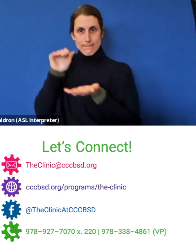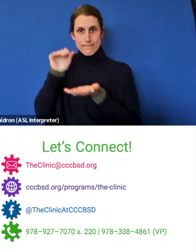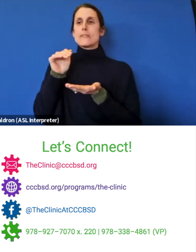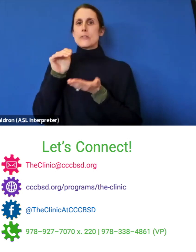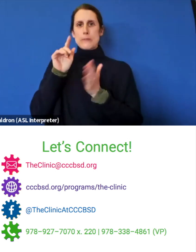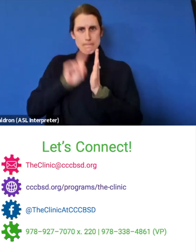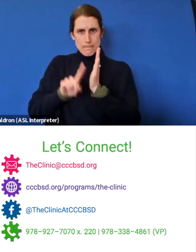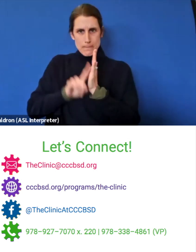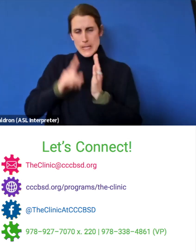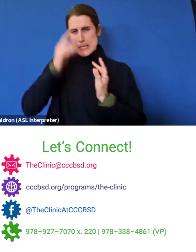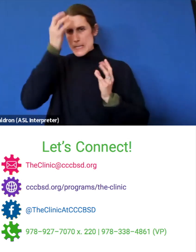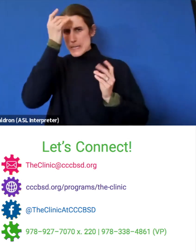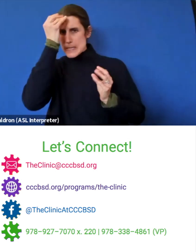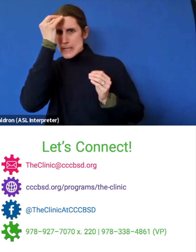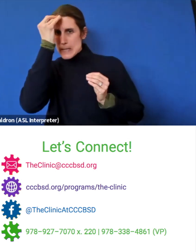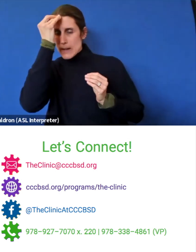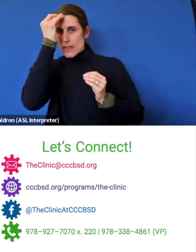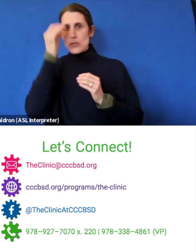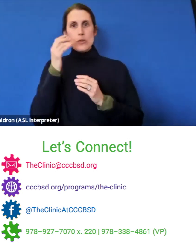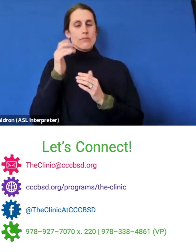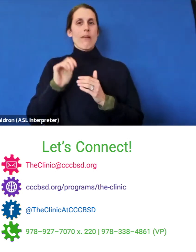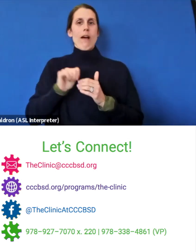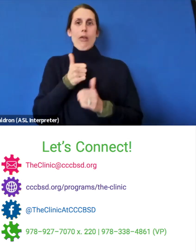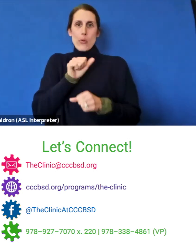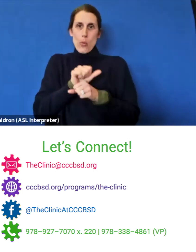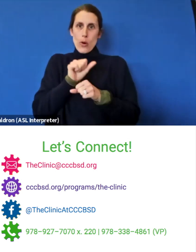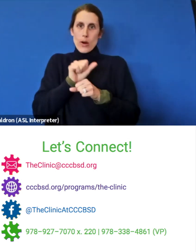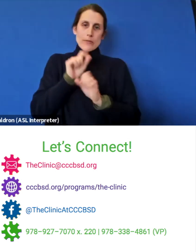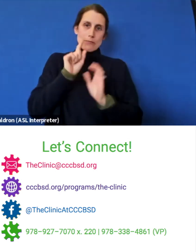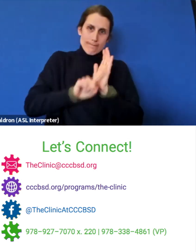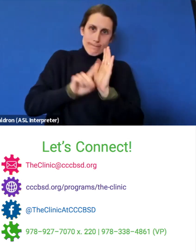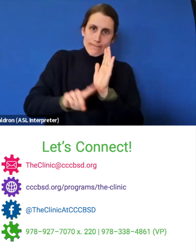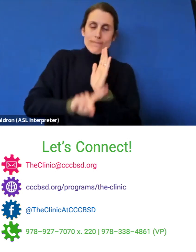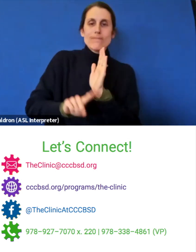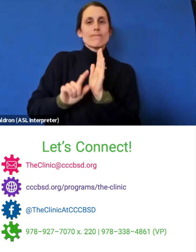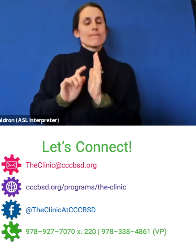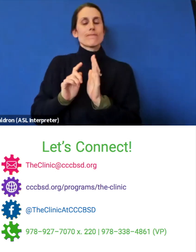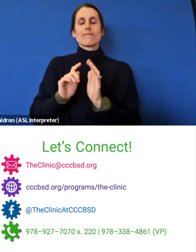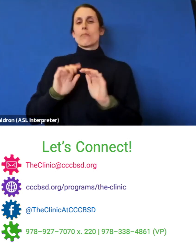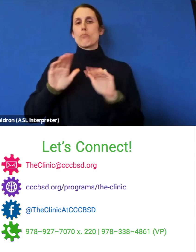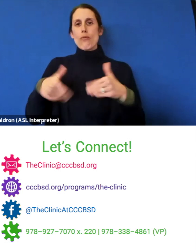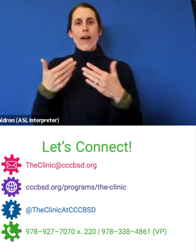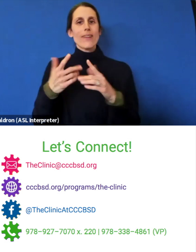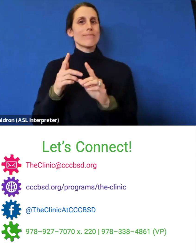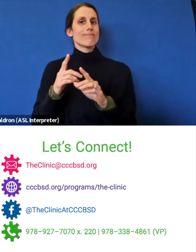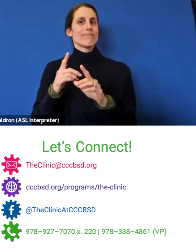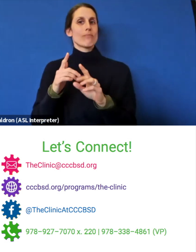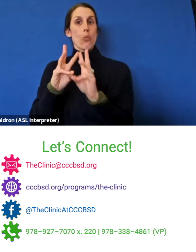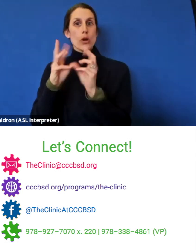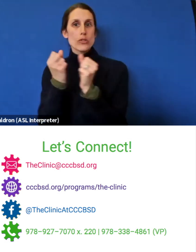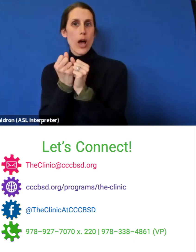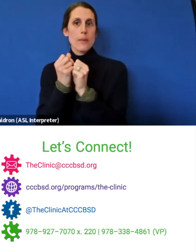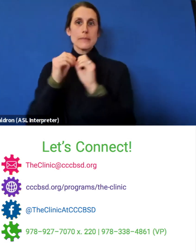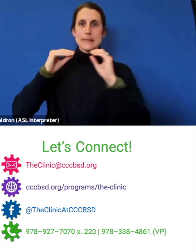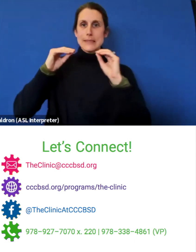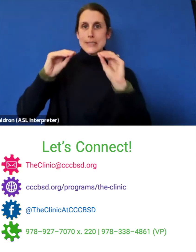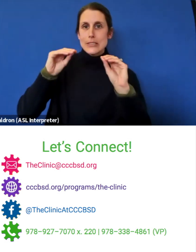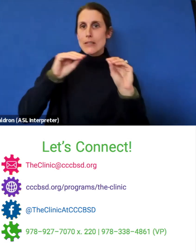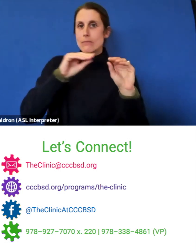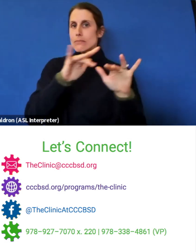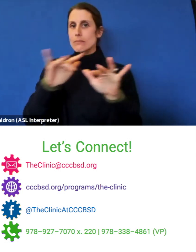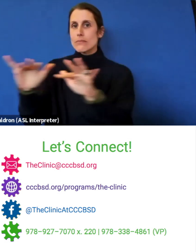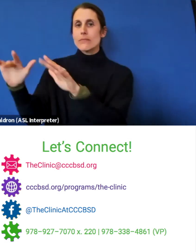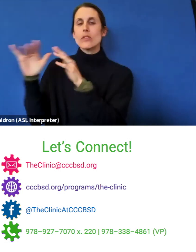was some subsequent work that came out of that, an additional workshop that helped us to say, this is something that a number of people